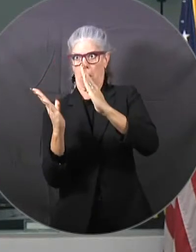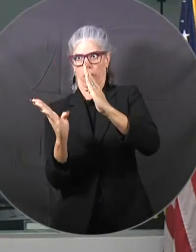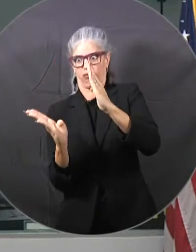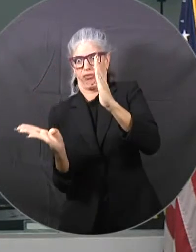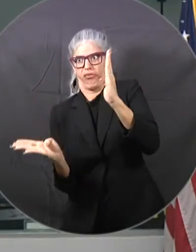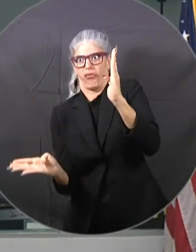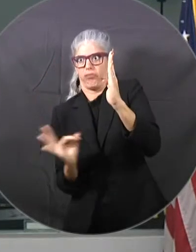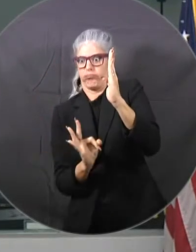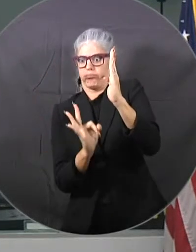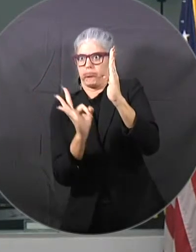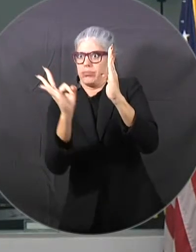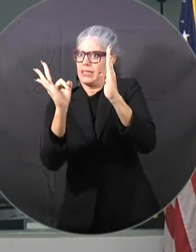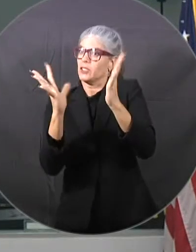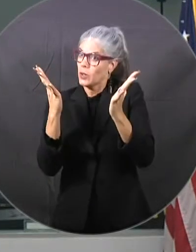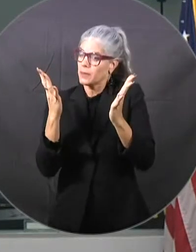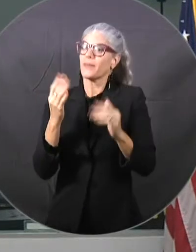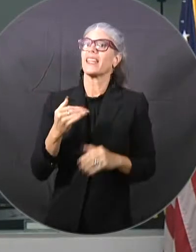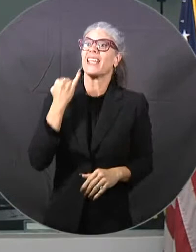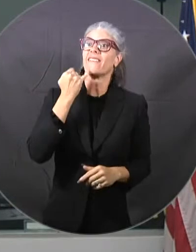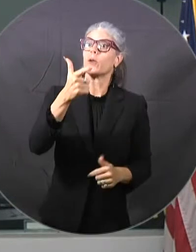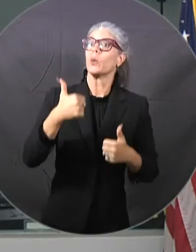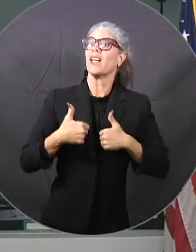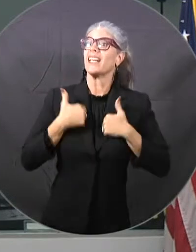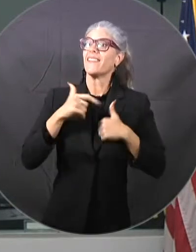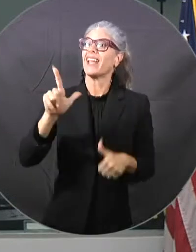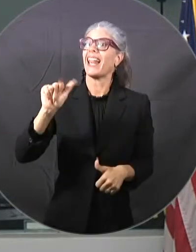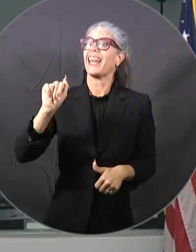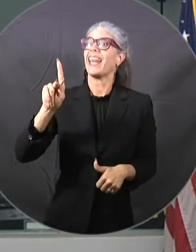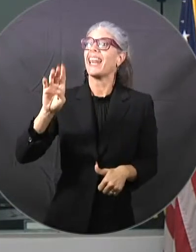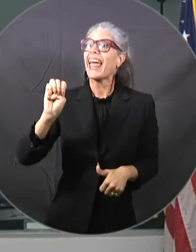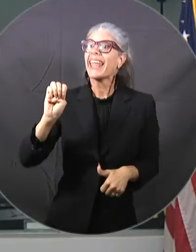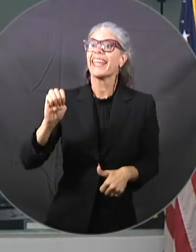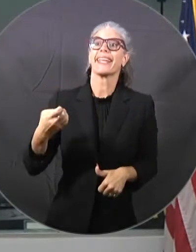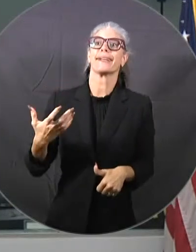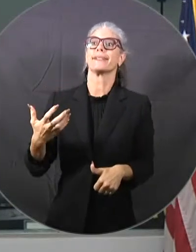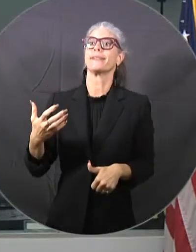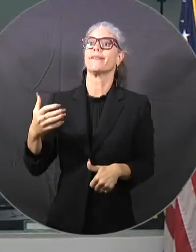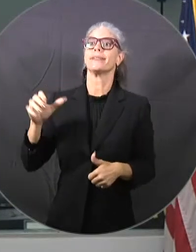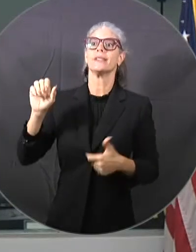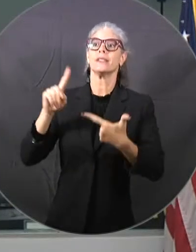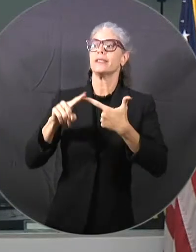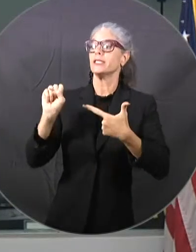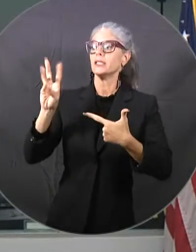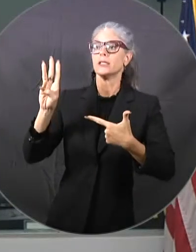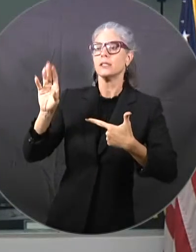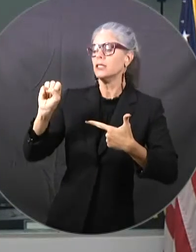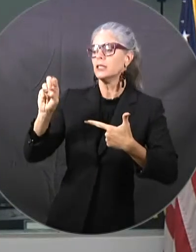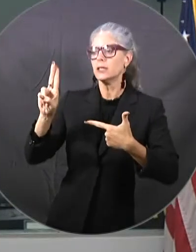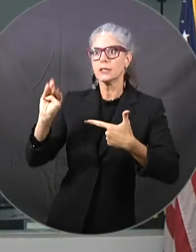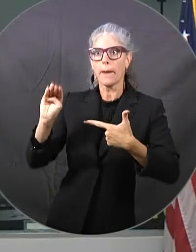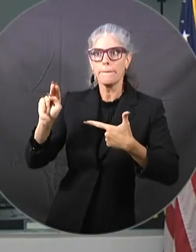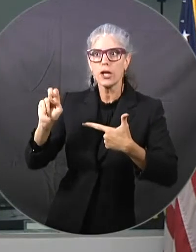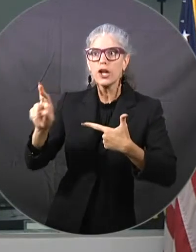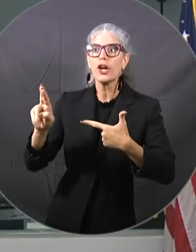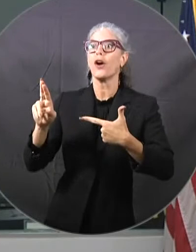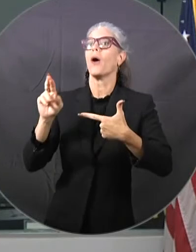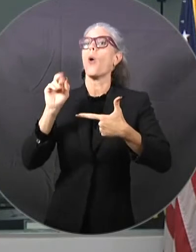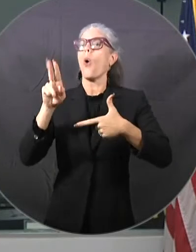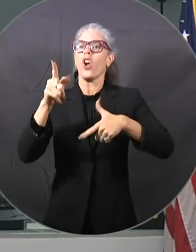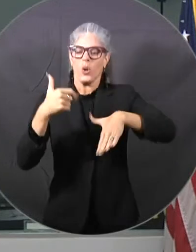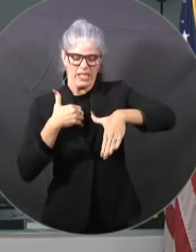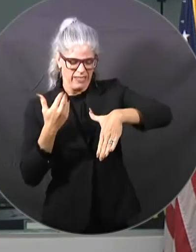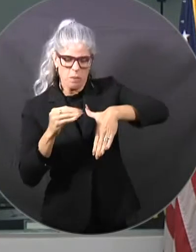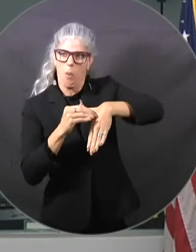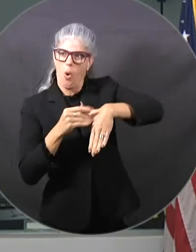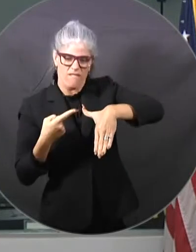Lake, Sumter, Marion County, and so on, you're moving into inland Florida, you're going to be in the right front portion of that